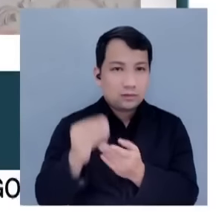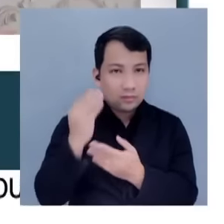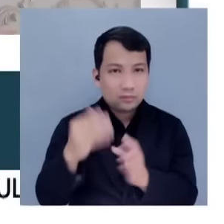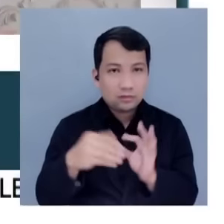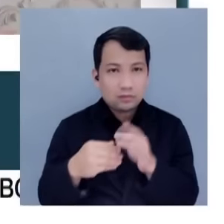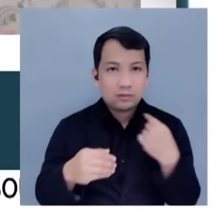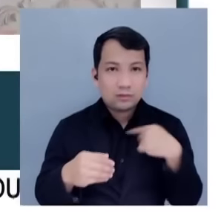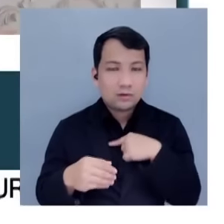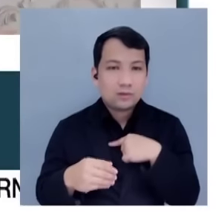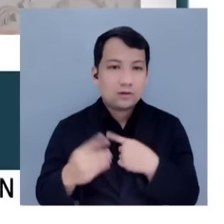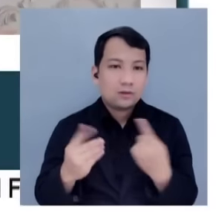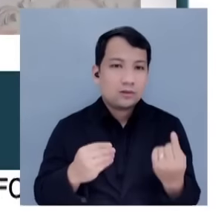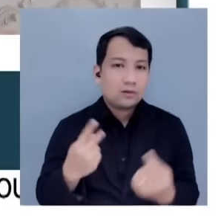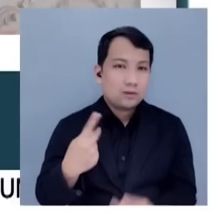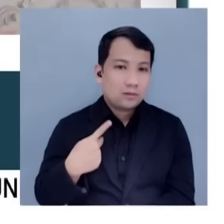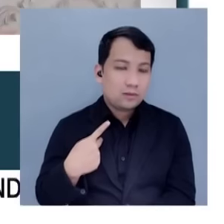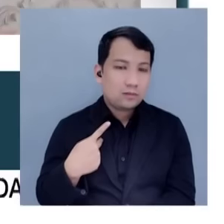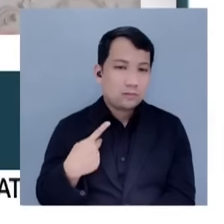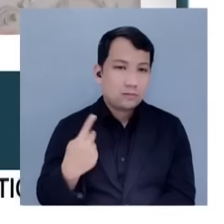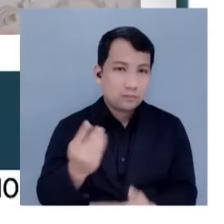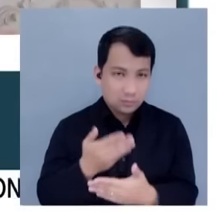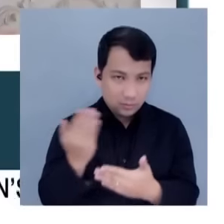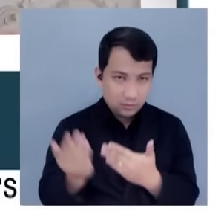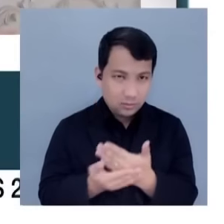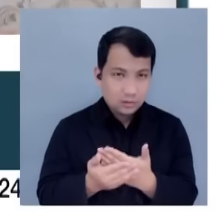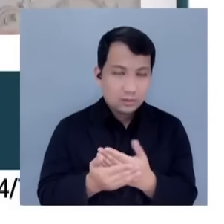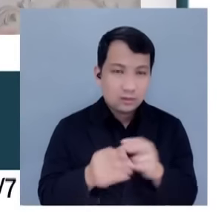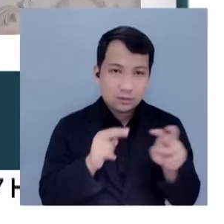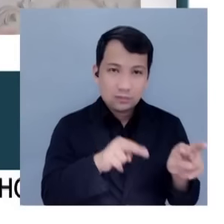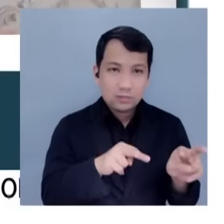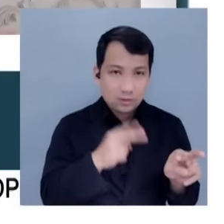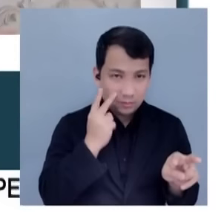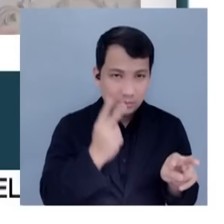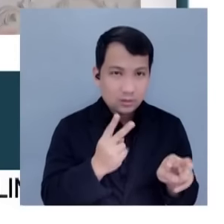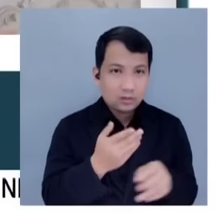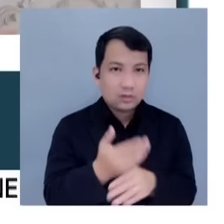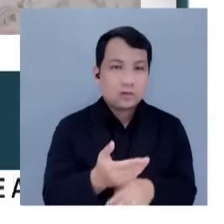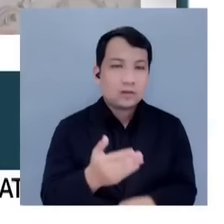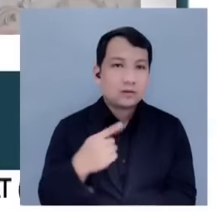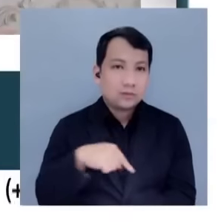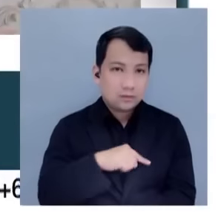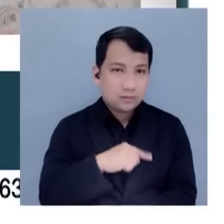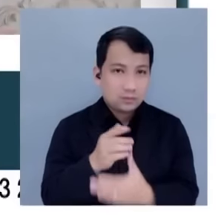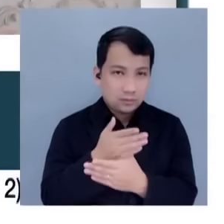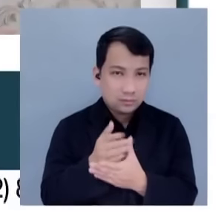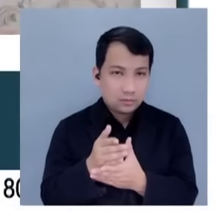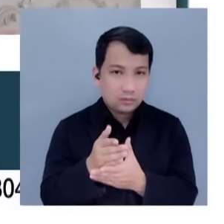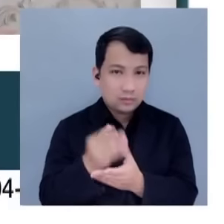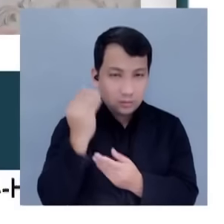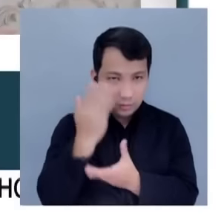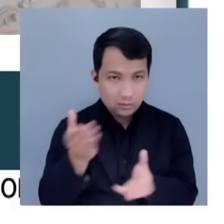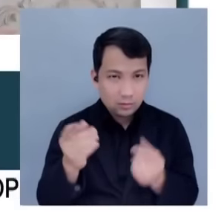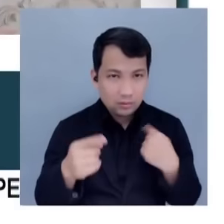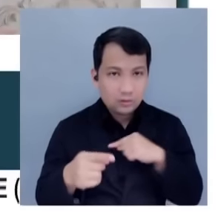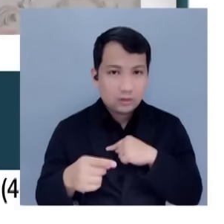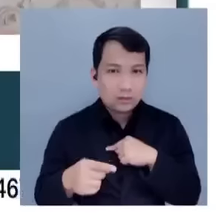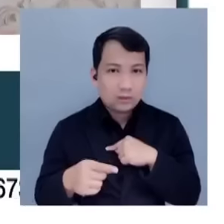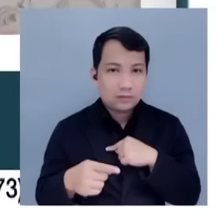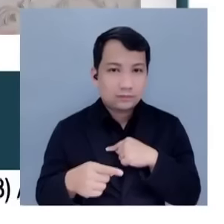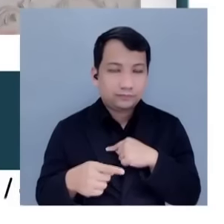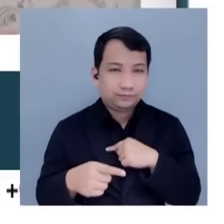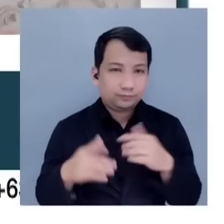We do have them on file because we have been monitoring them. We will, in fact, we have them as